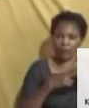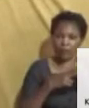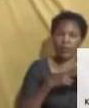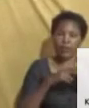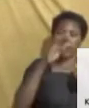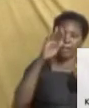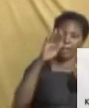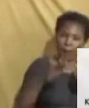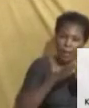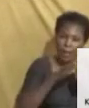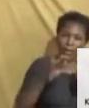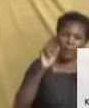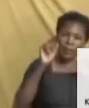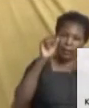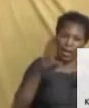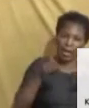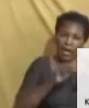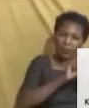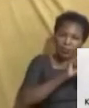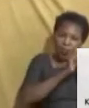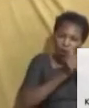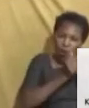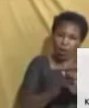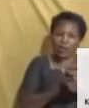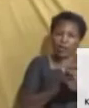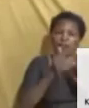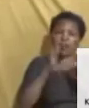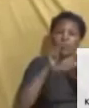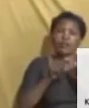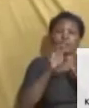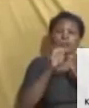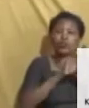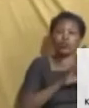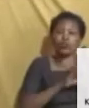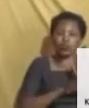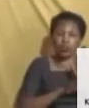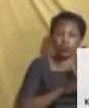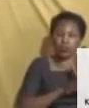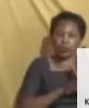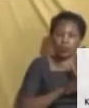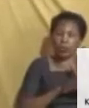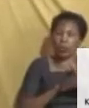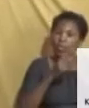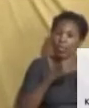Parliament may alter this Constitution. And then